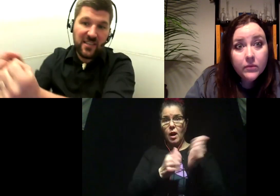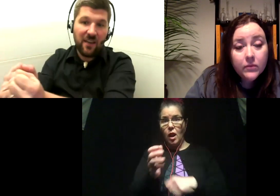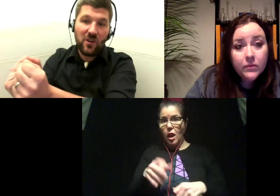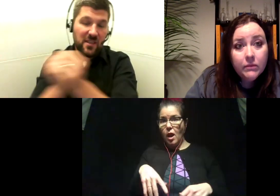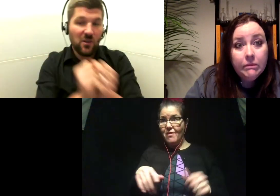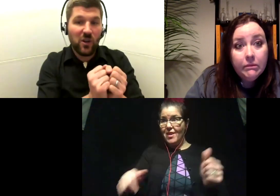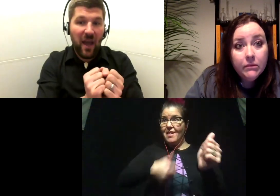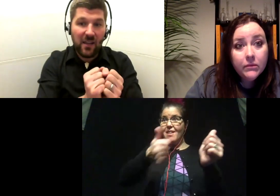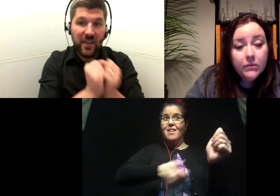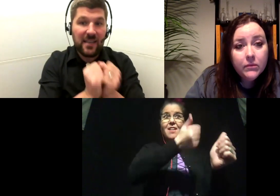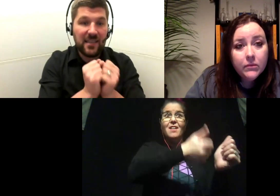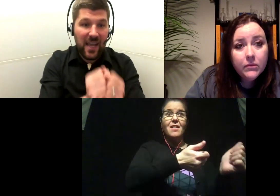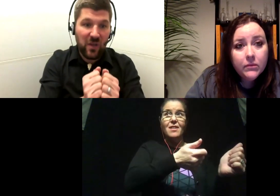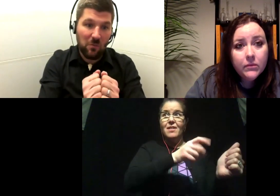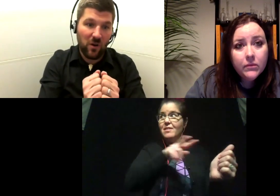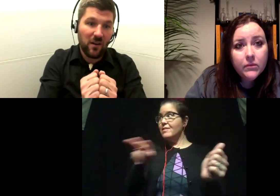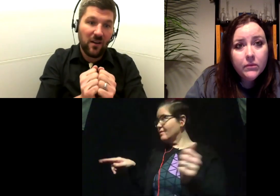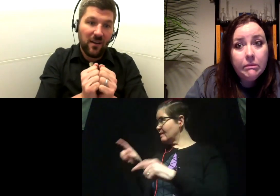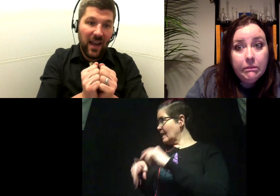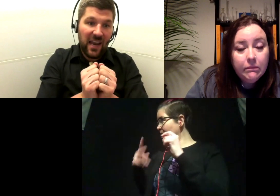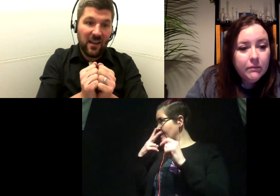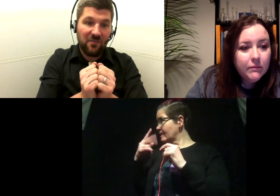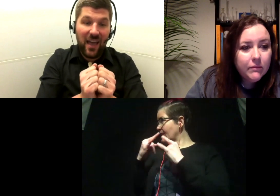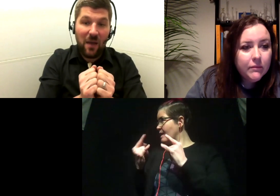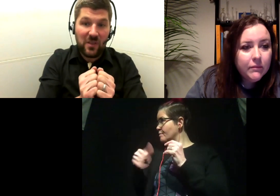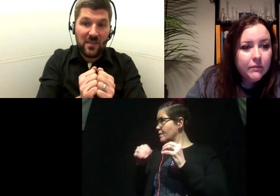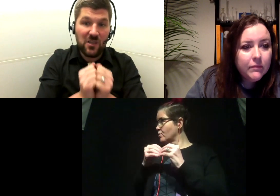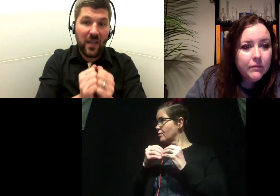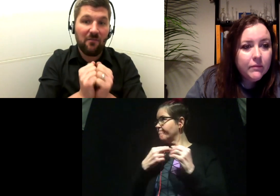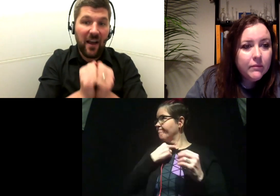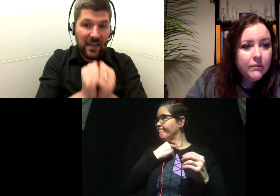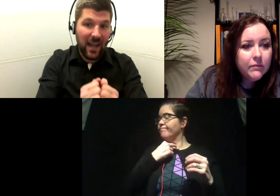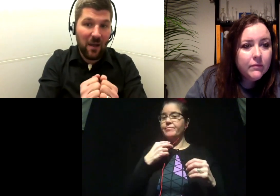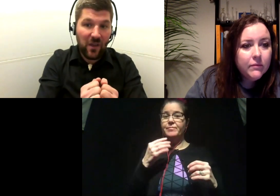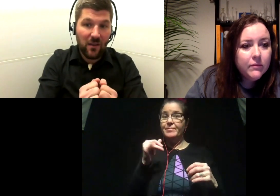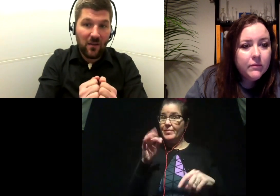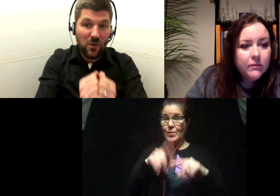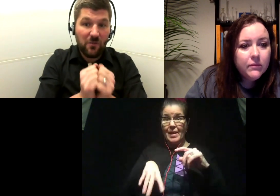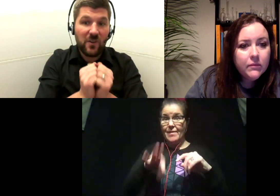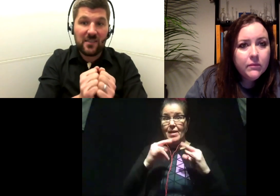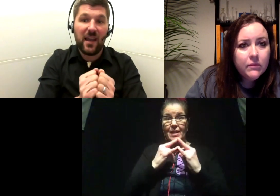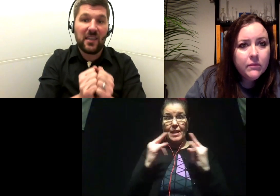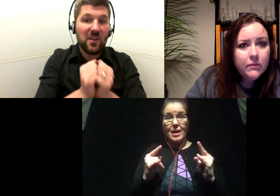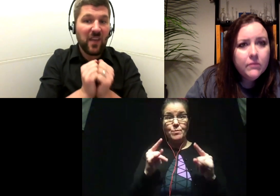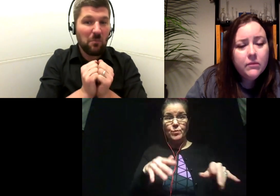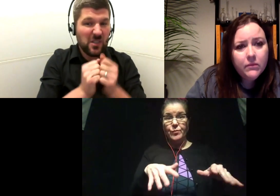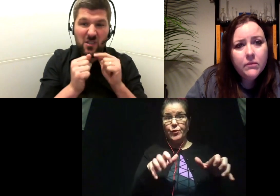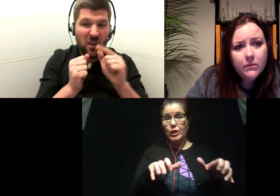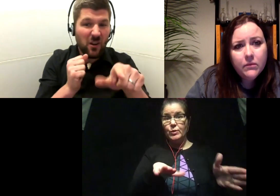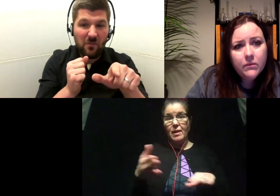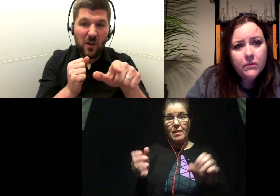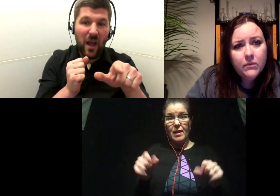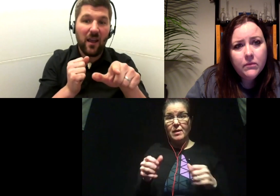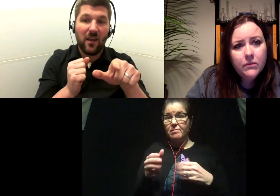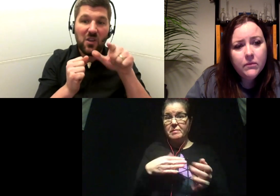go chase after it, and then you look back and you can't see camp anymore. And if that happens and you can't find camp, you could freeze to death. Even if camp is just